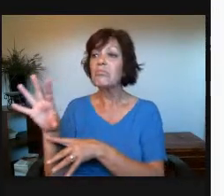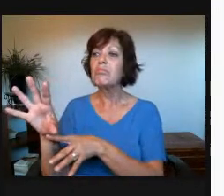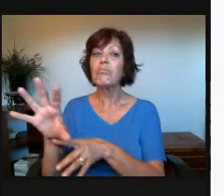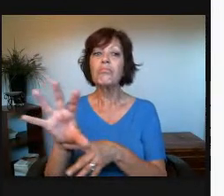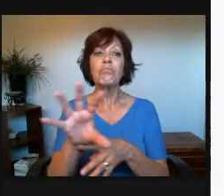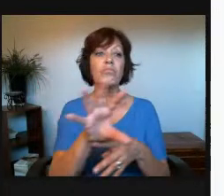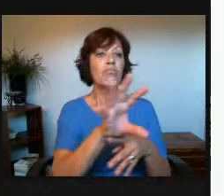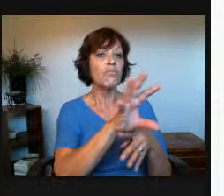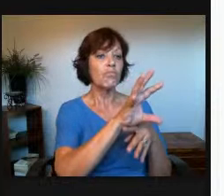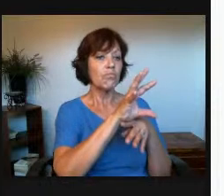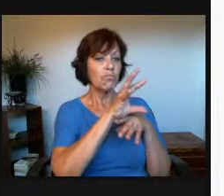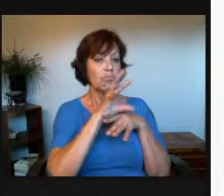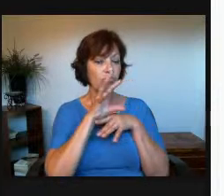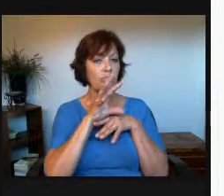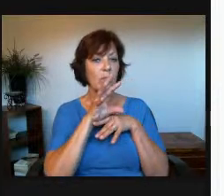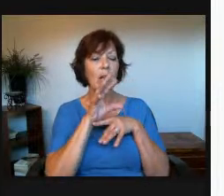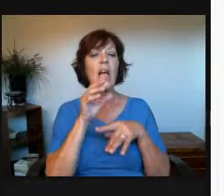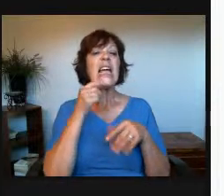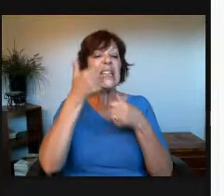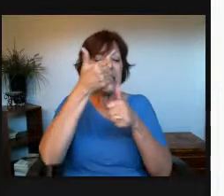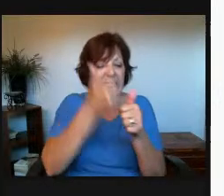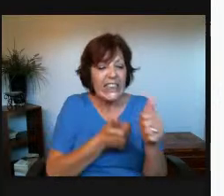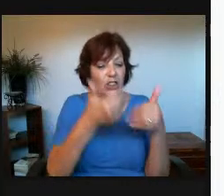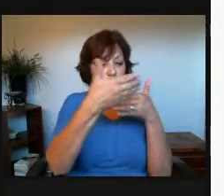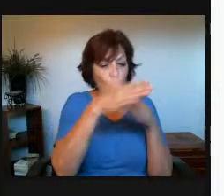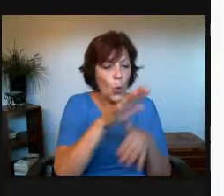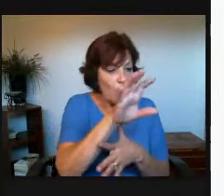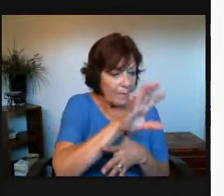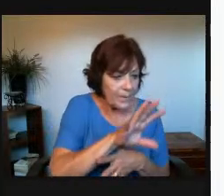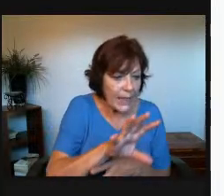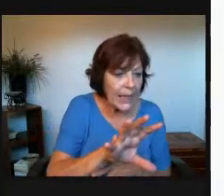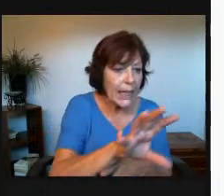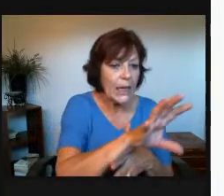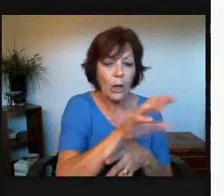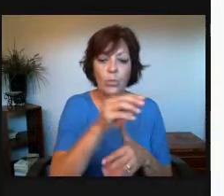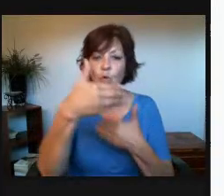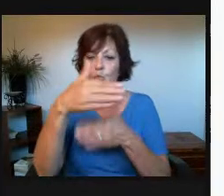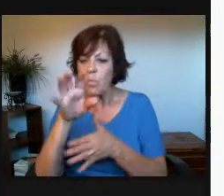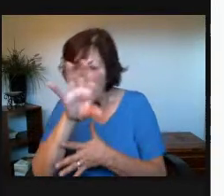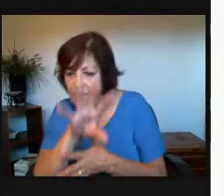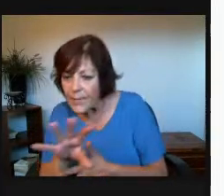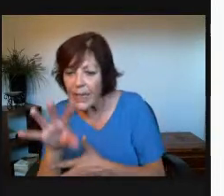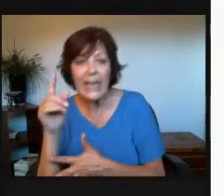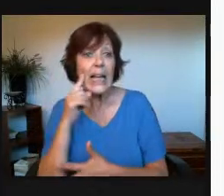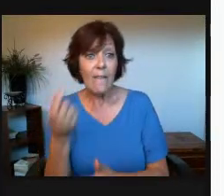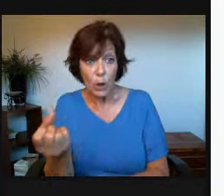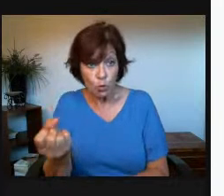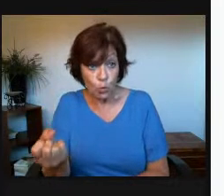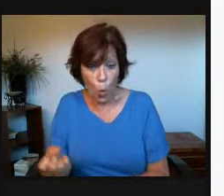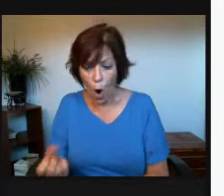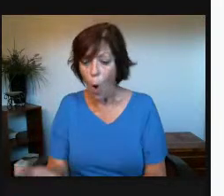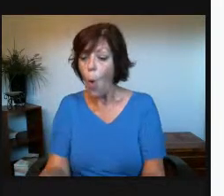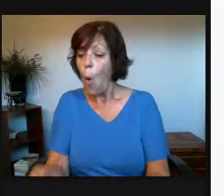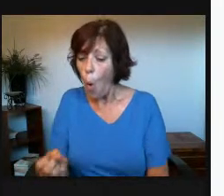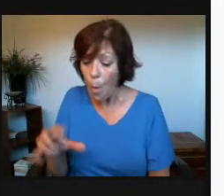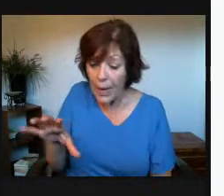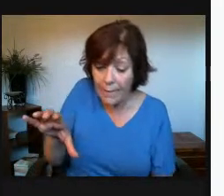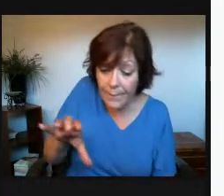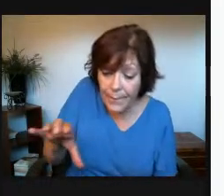your cell phone, go room by room, videotape the room. If you have drawers in the room, you want to open those